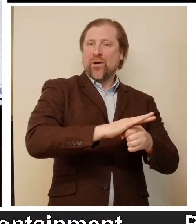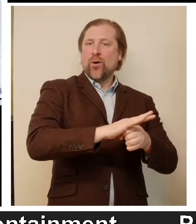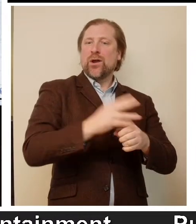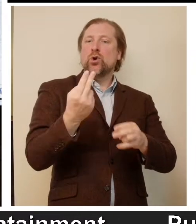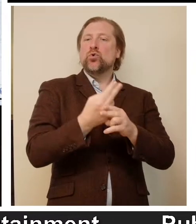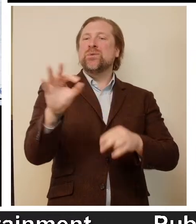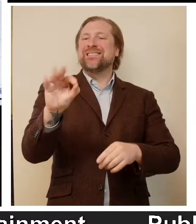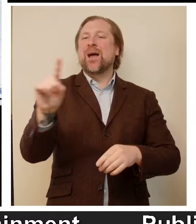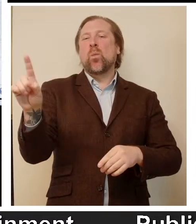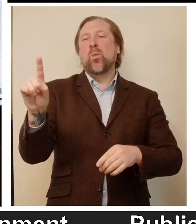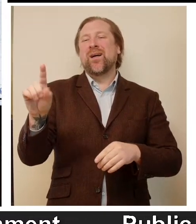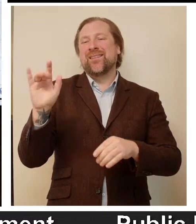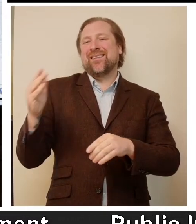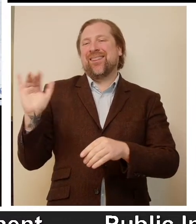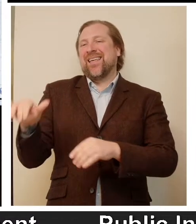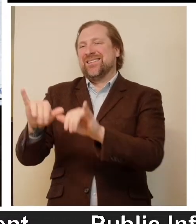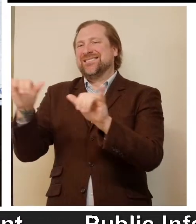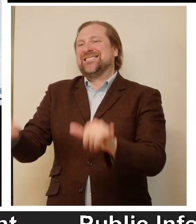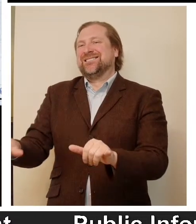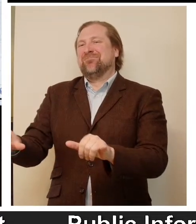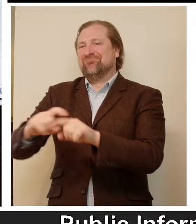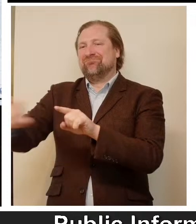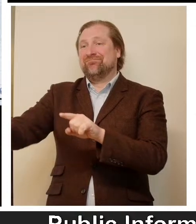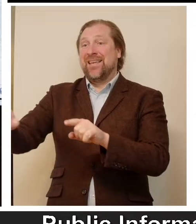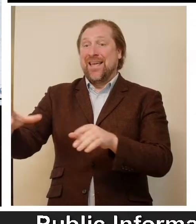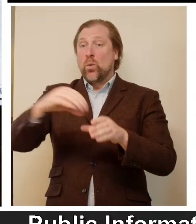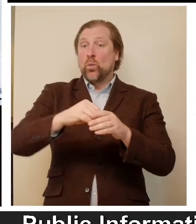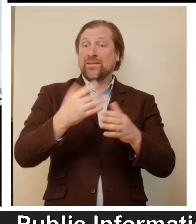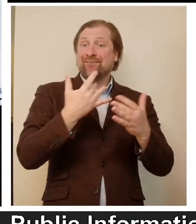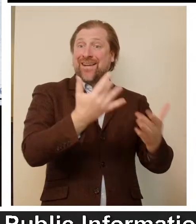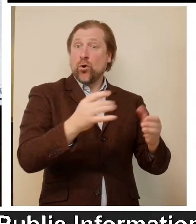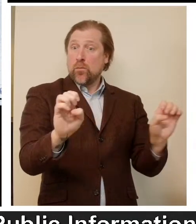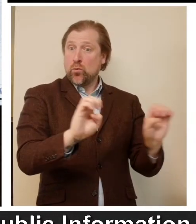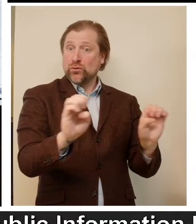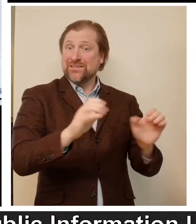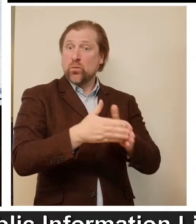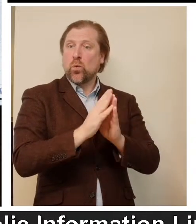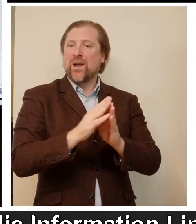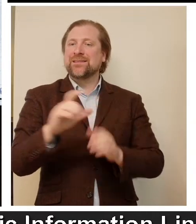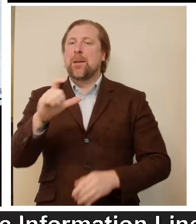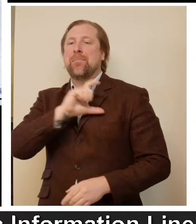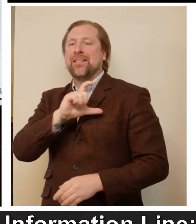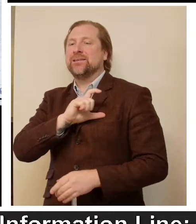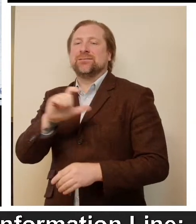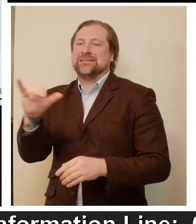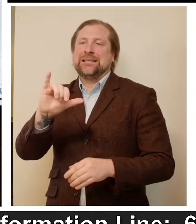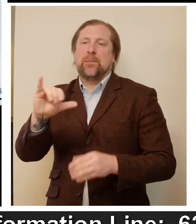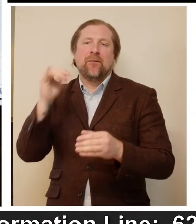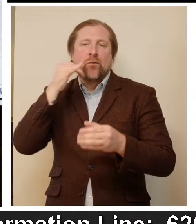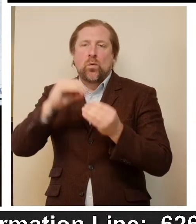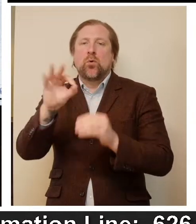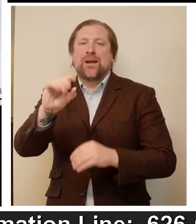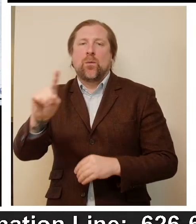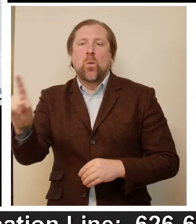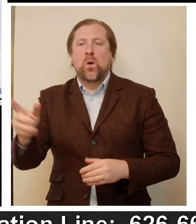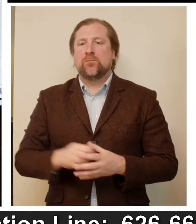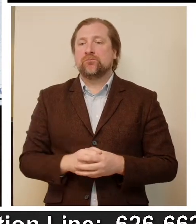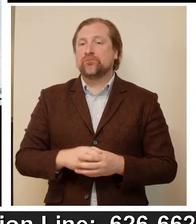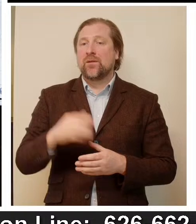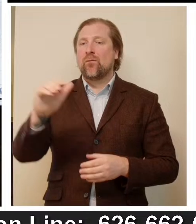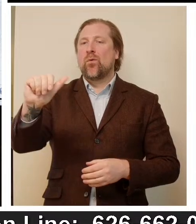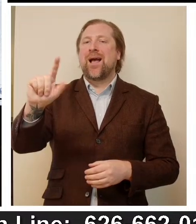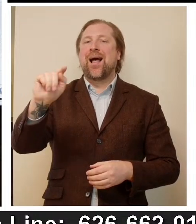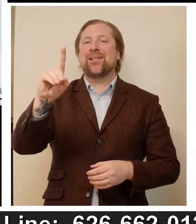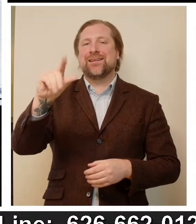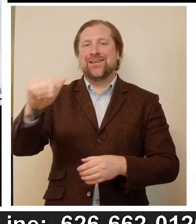the 911 system. This includes both fire requests and law enforcement requests. For the